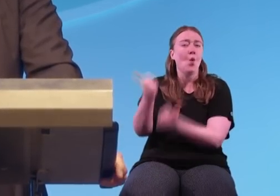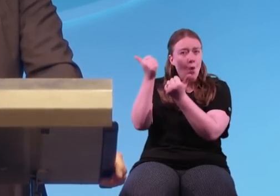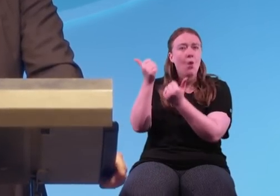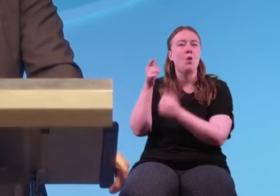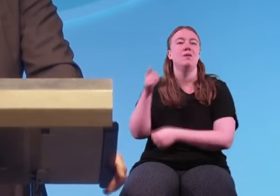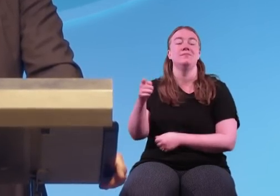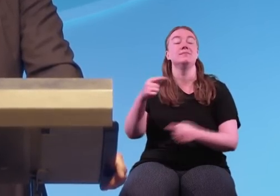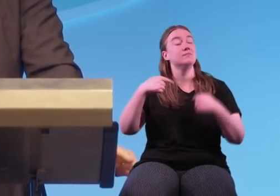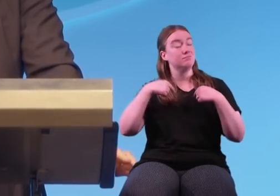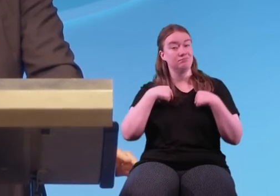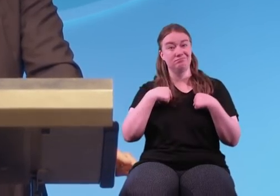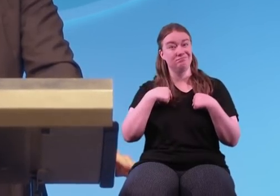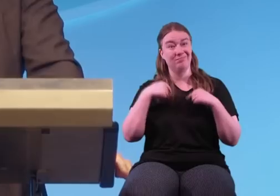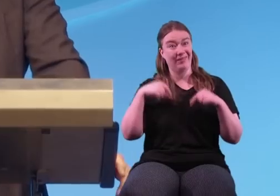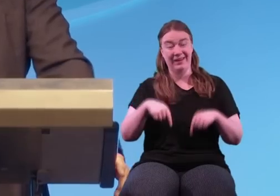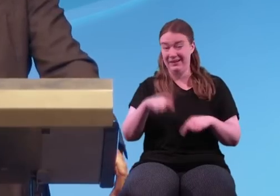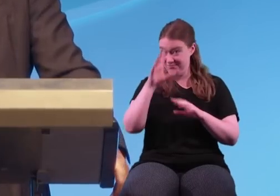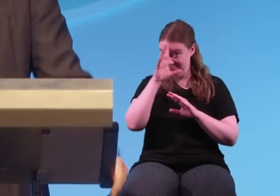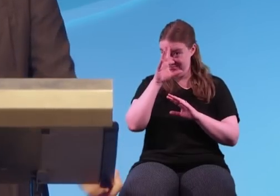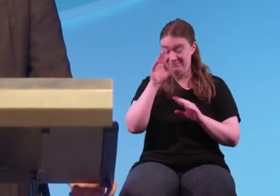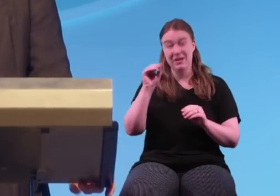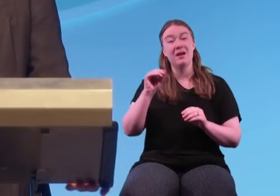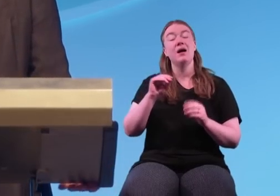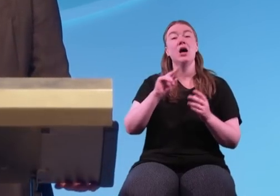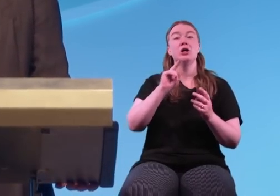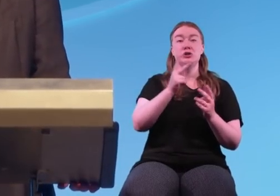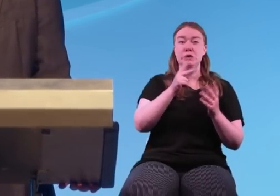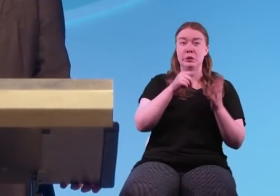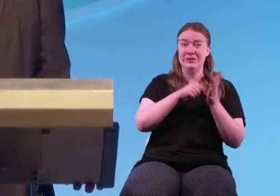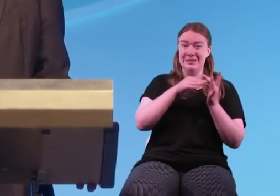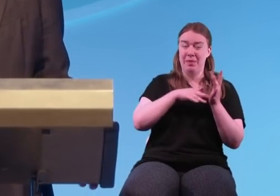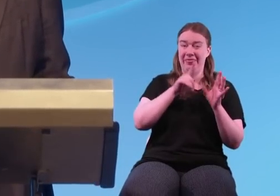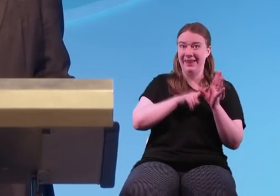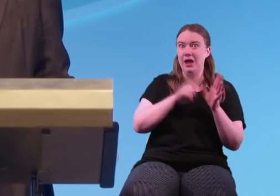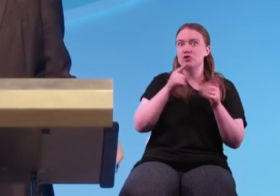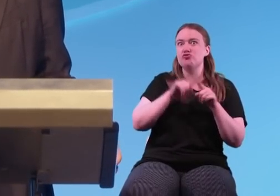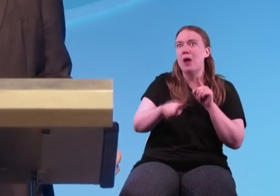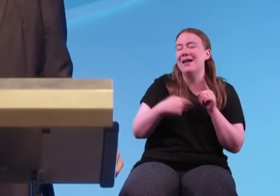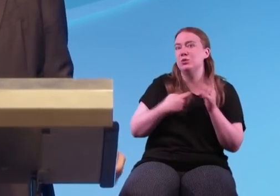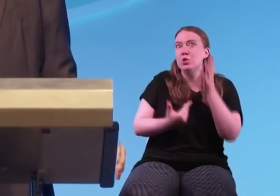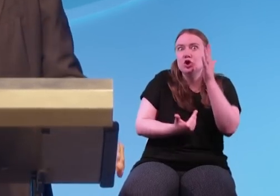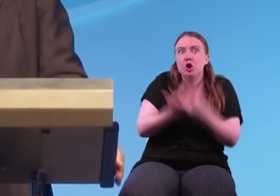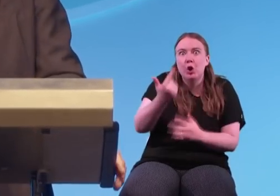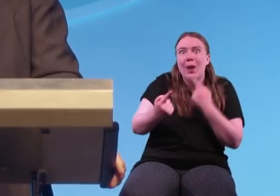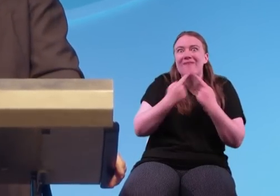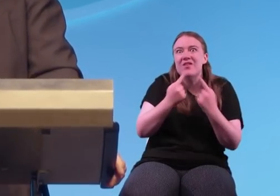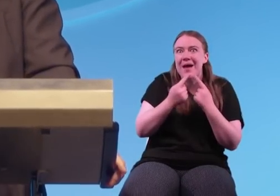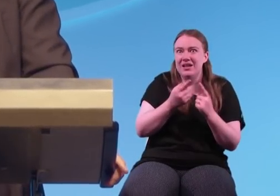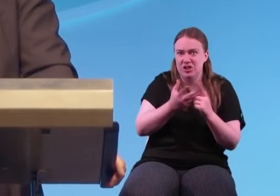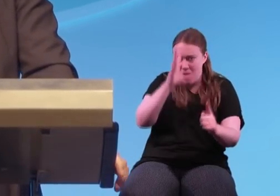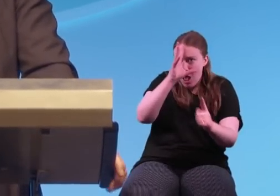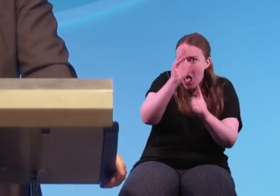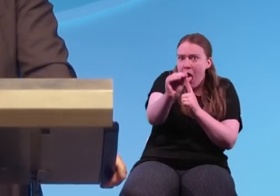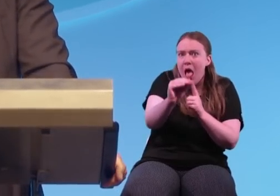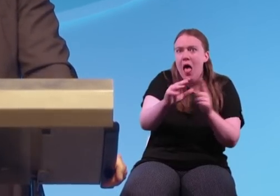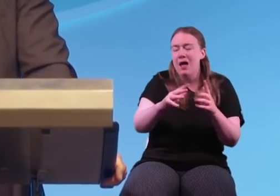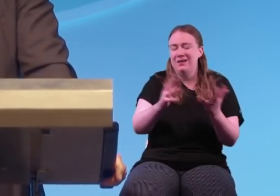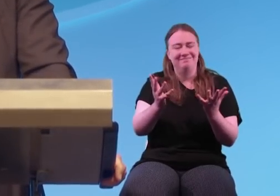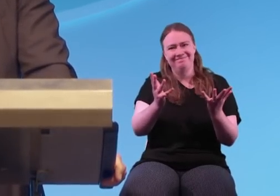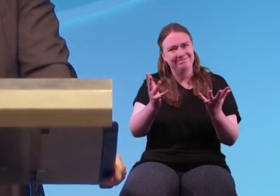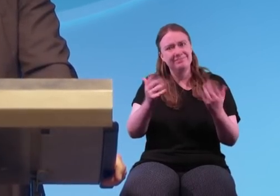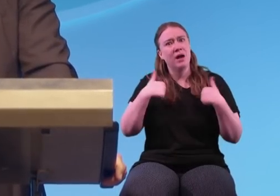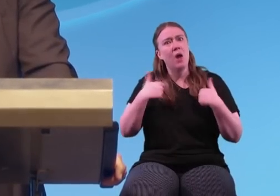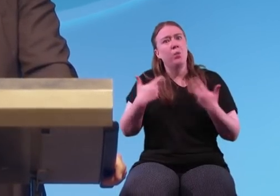to inform you from 2 Timothy of things you don't know, but in order that we might be reminded of things that we don't